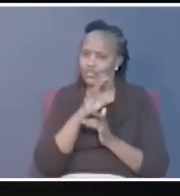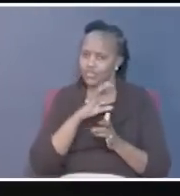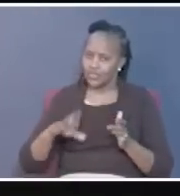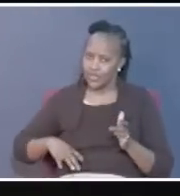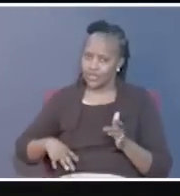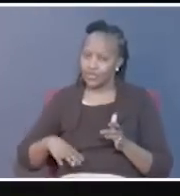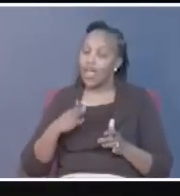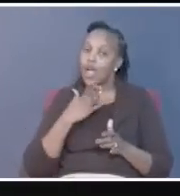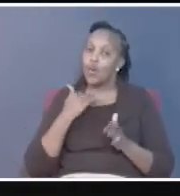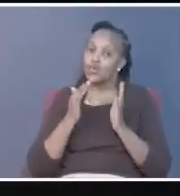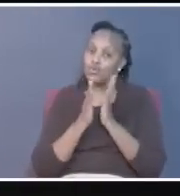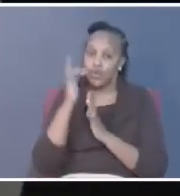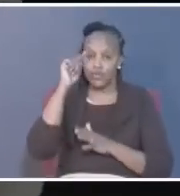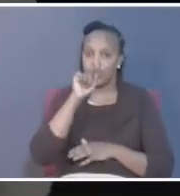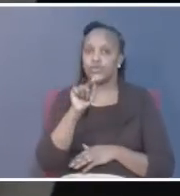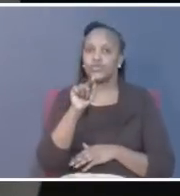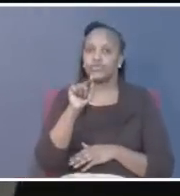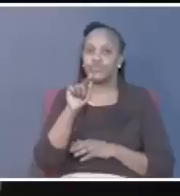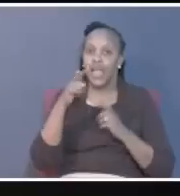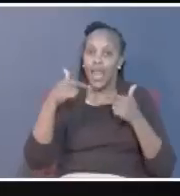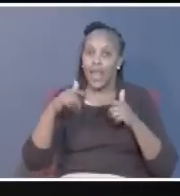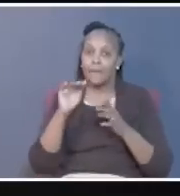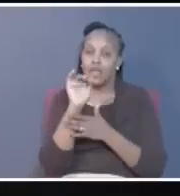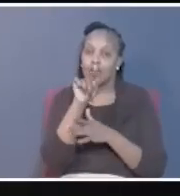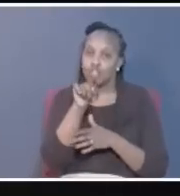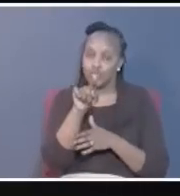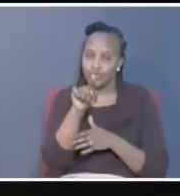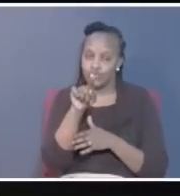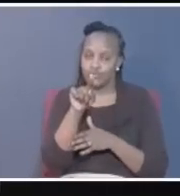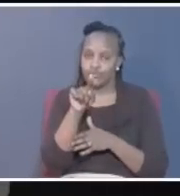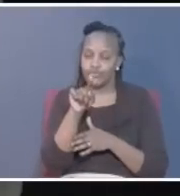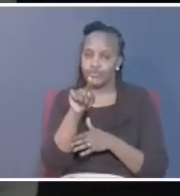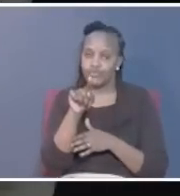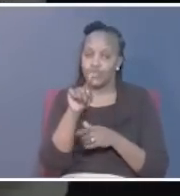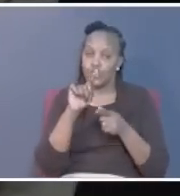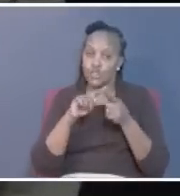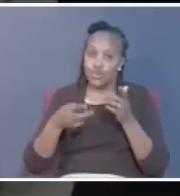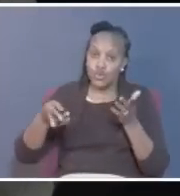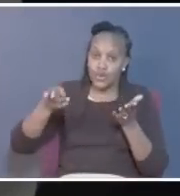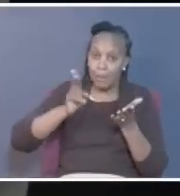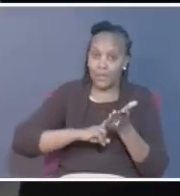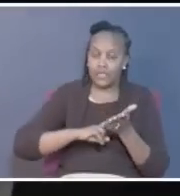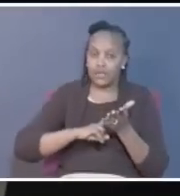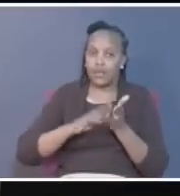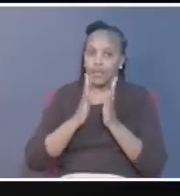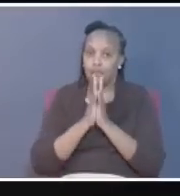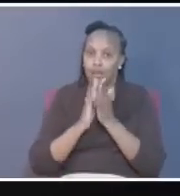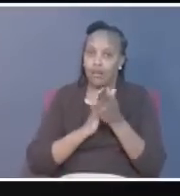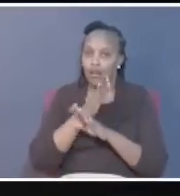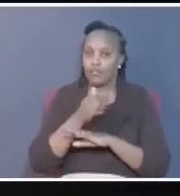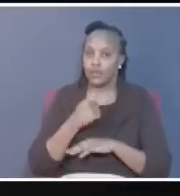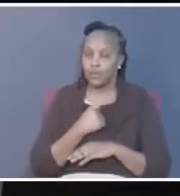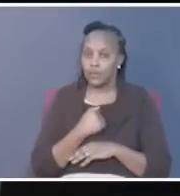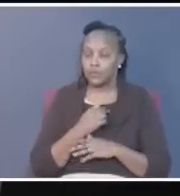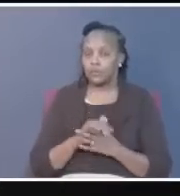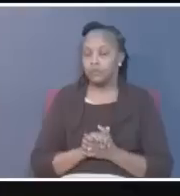receive Jesus. So let me ask you just to bow your head. If you want to receive Jesus as your Lord and Savior, just bow